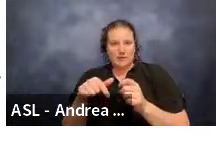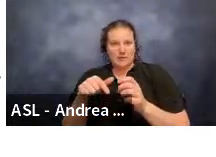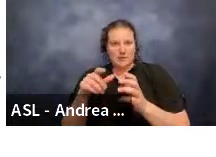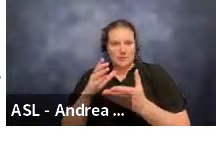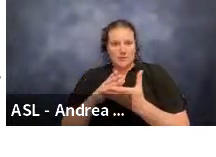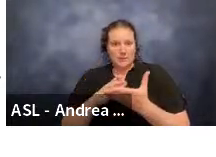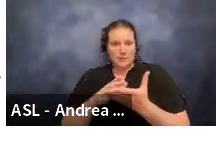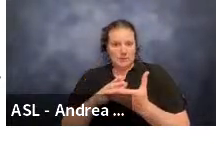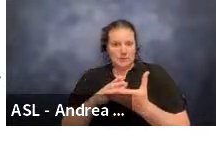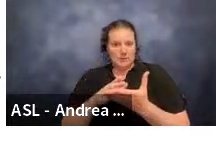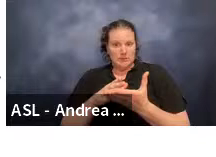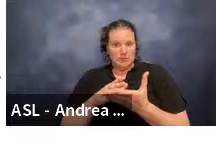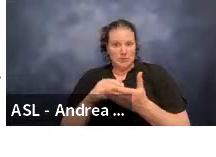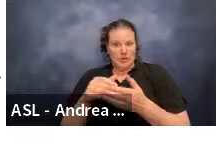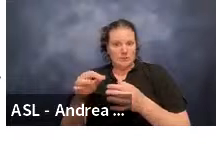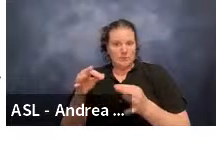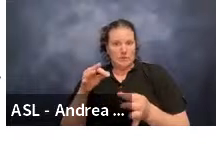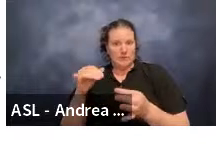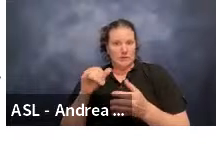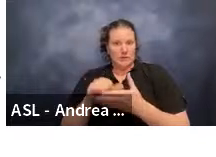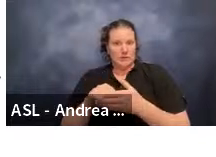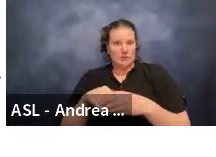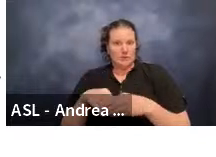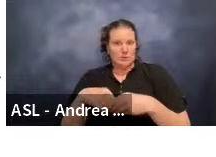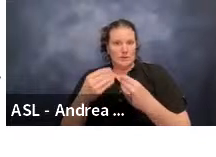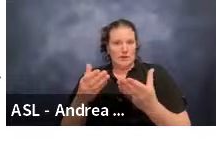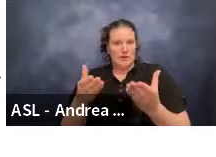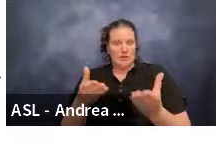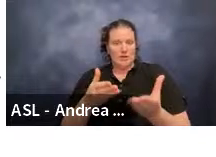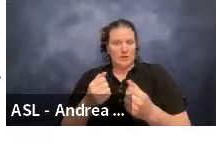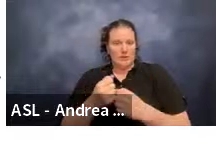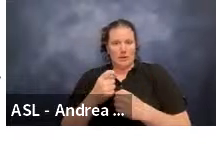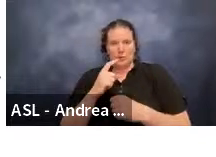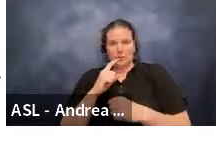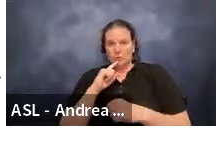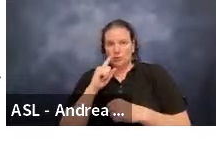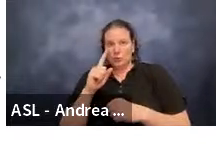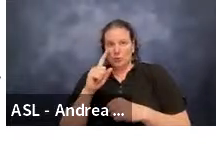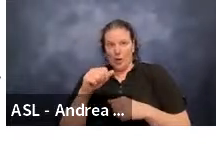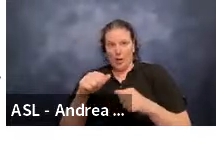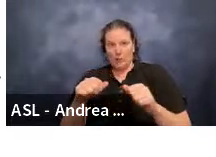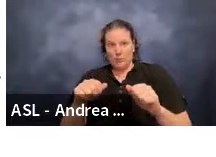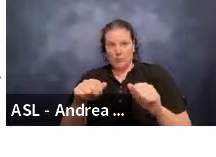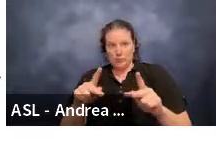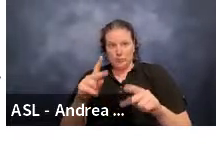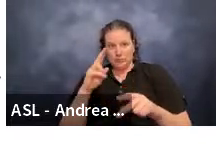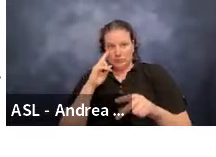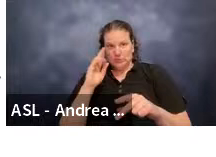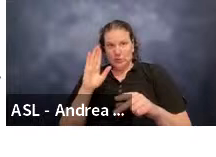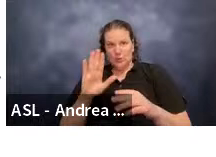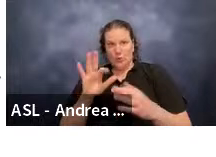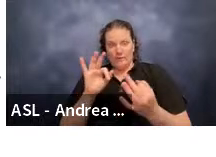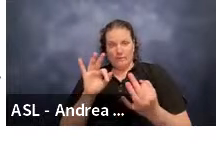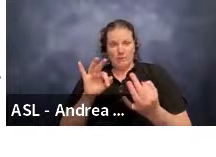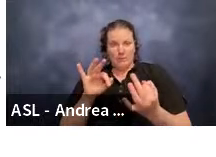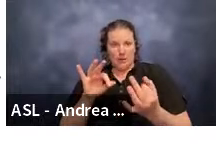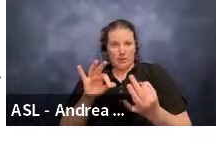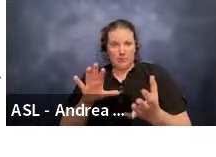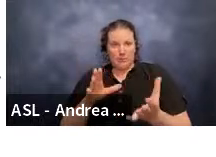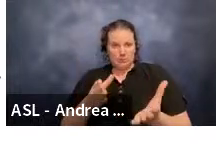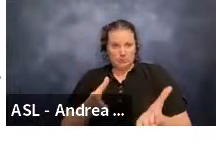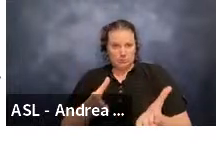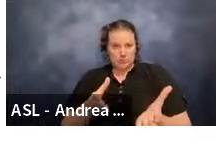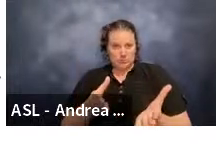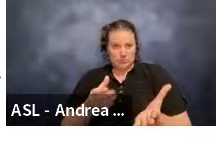maybe there's an explanation that could be provided here, but want to make sure that there's an opportunity here to see your feedback. And if there